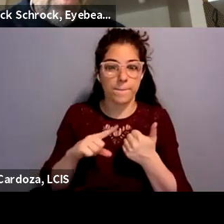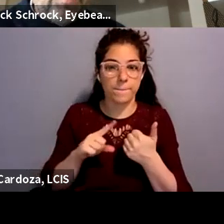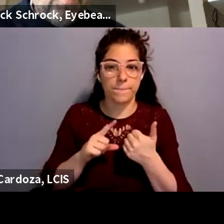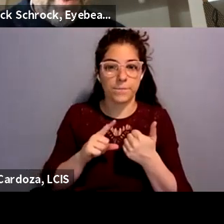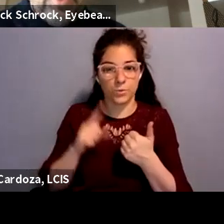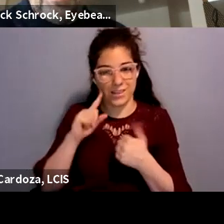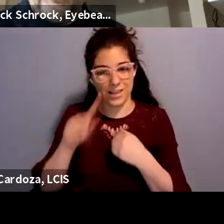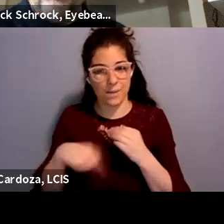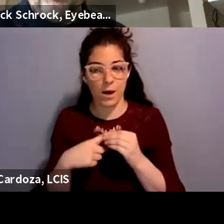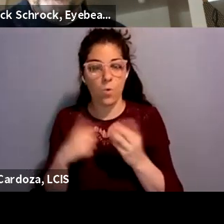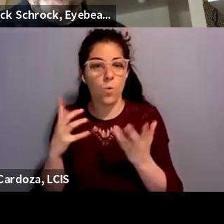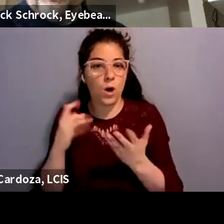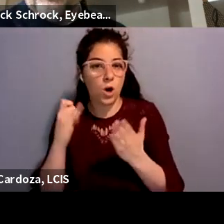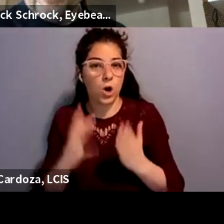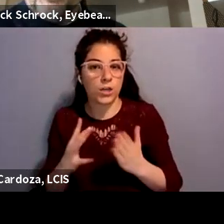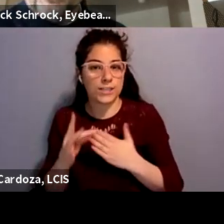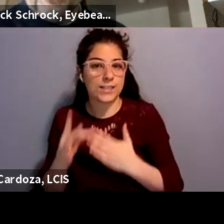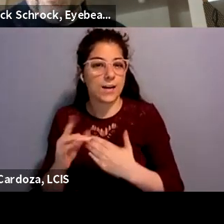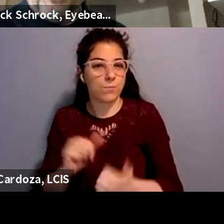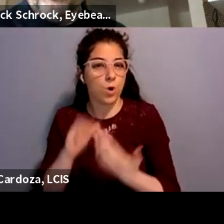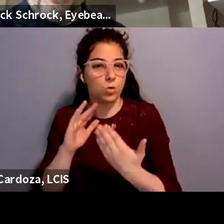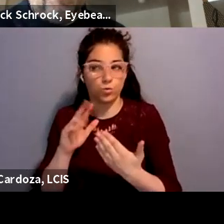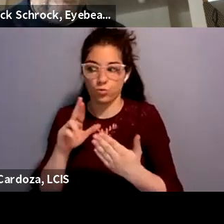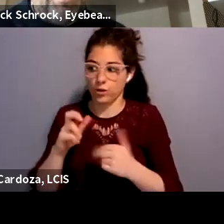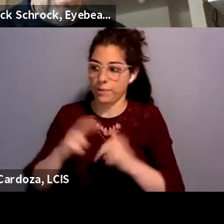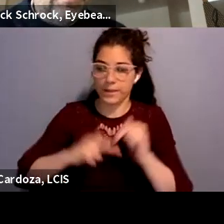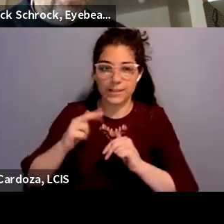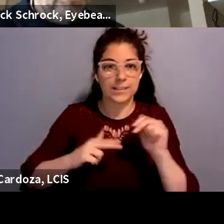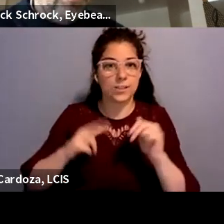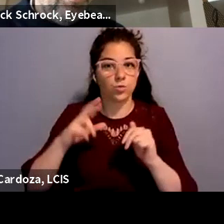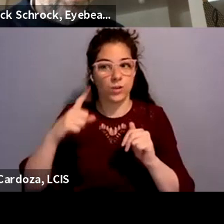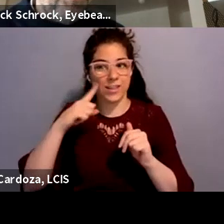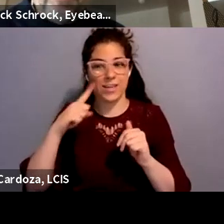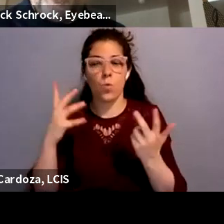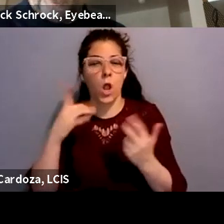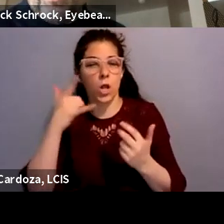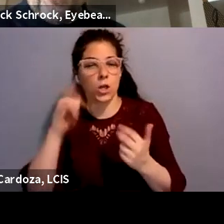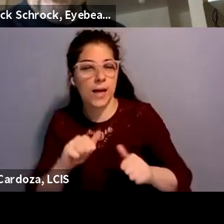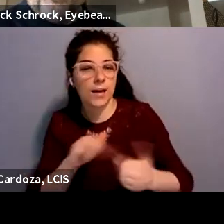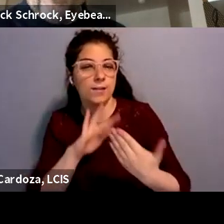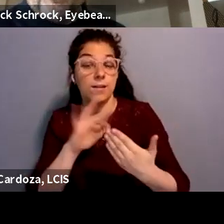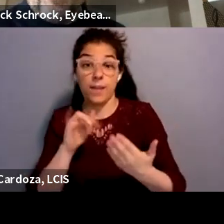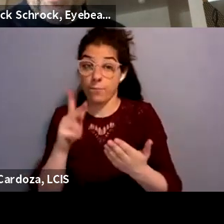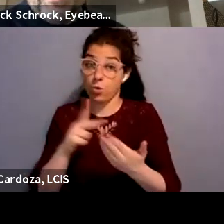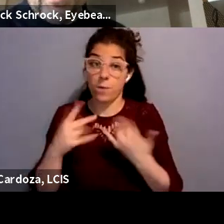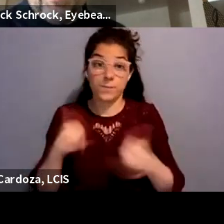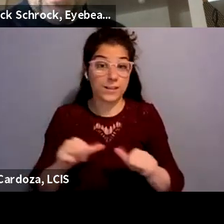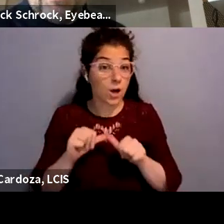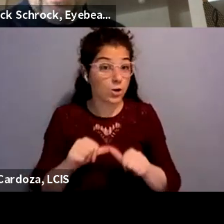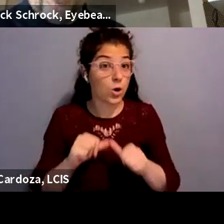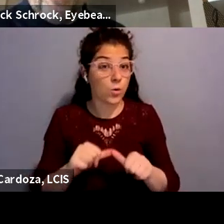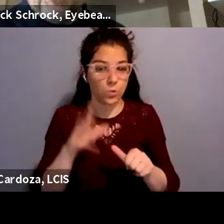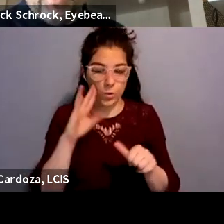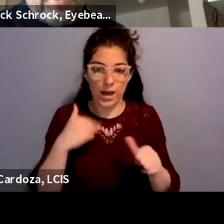think about what an artist-led approach to rebuilding and rethinking could be. That program is ongoing. We'll have a culminating